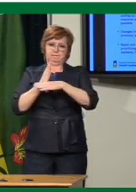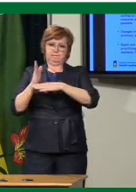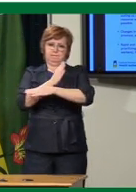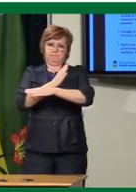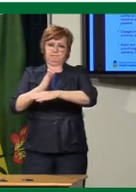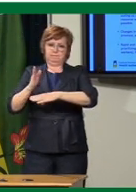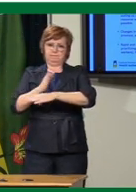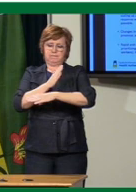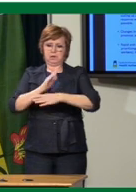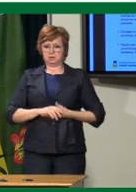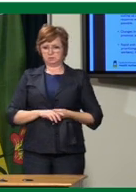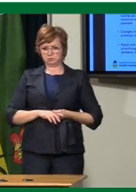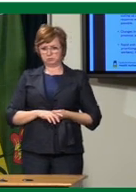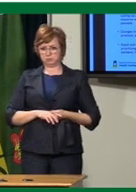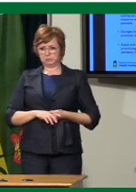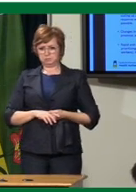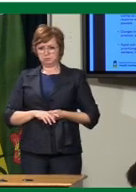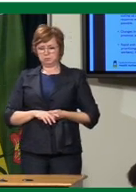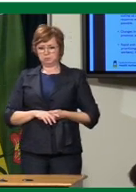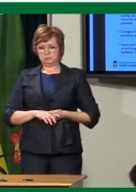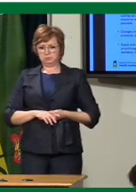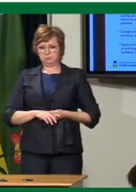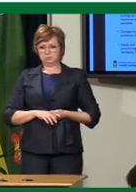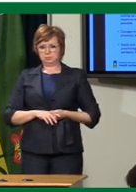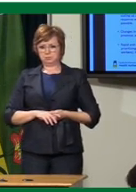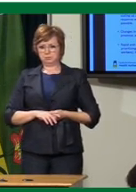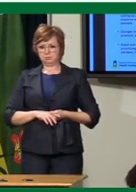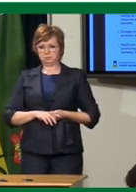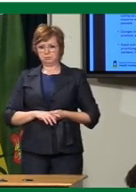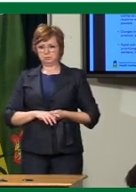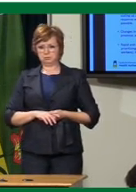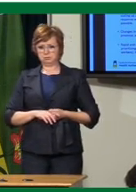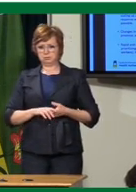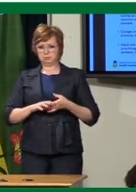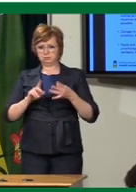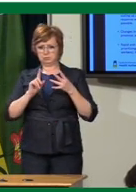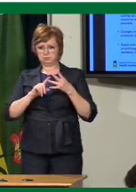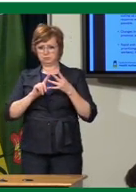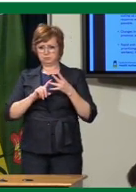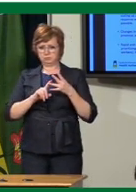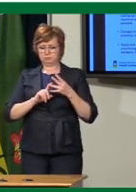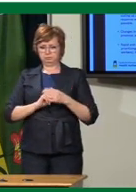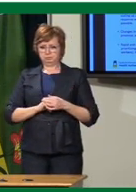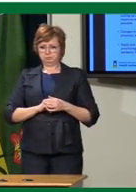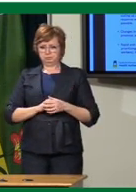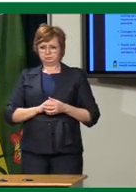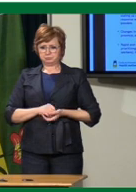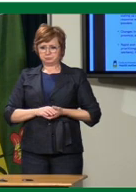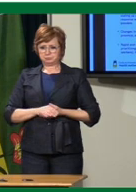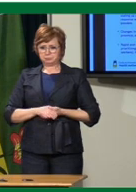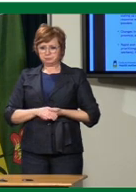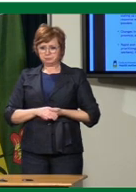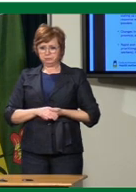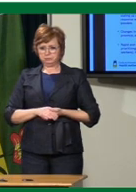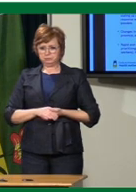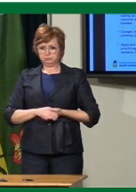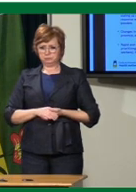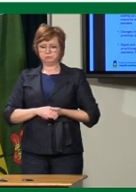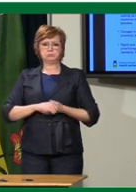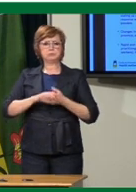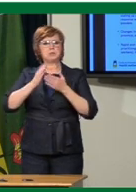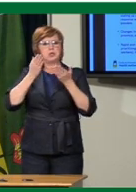in some areas, and whereas others are not experiencing that, and that's based on the local demand, as well